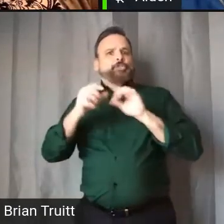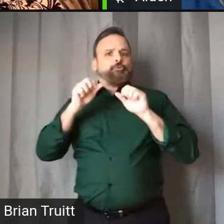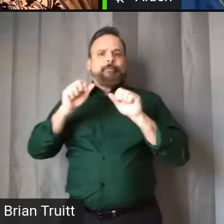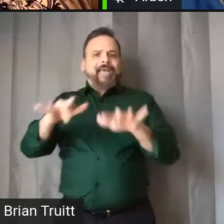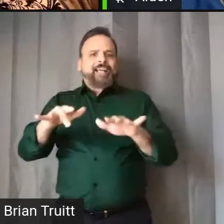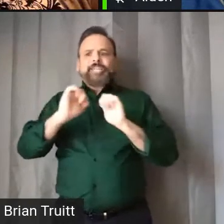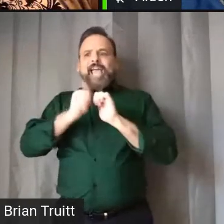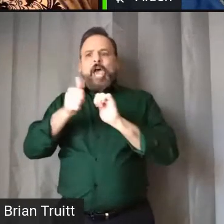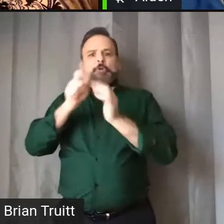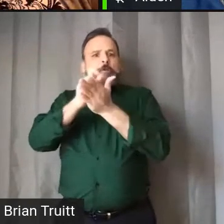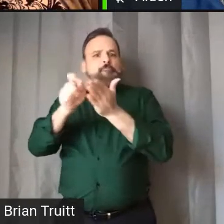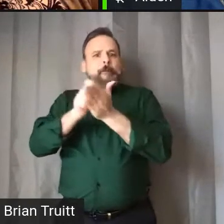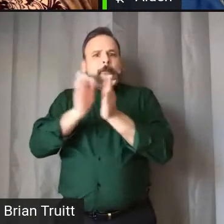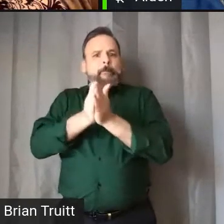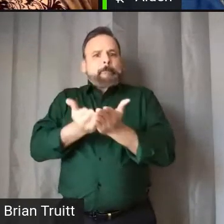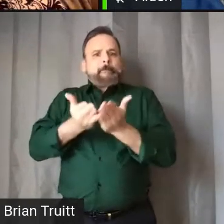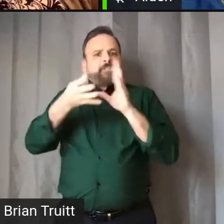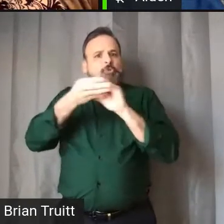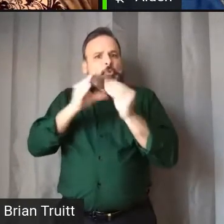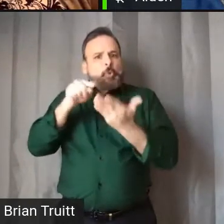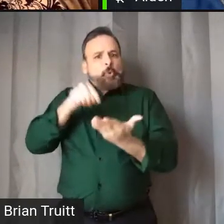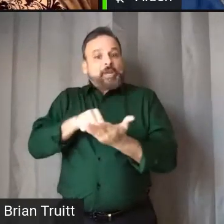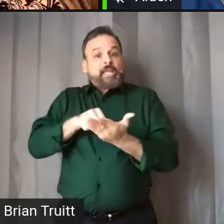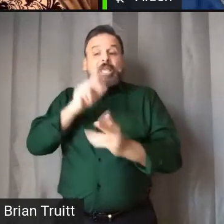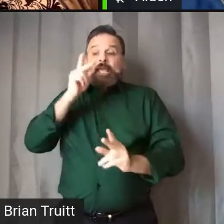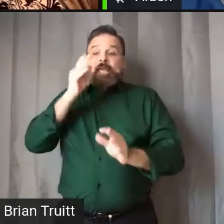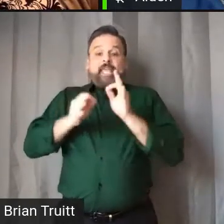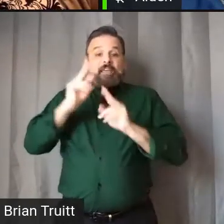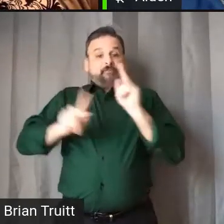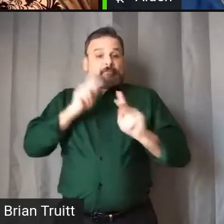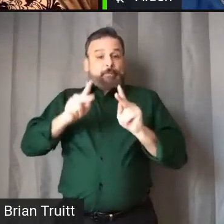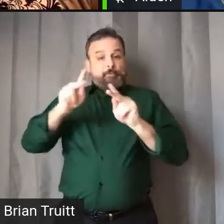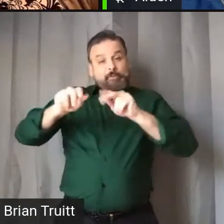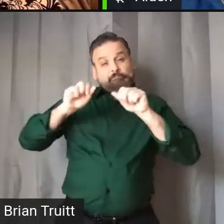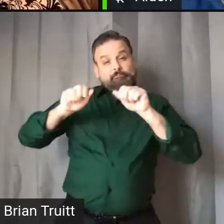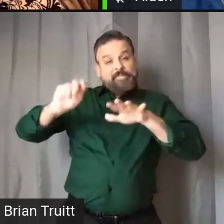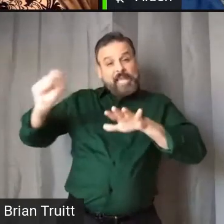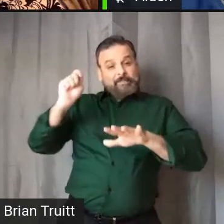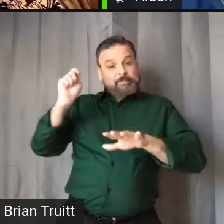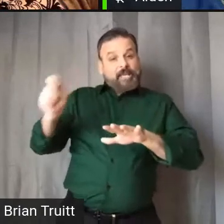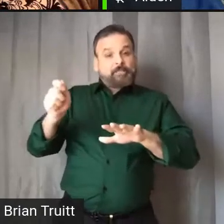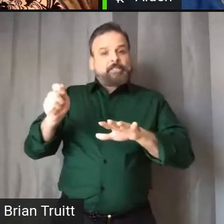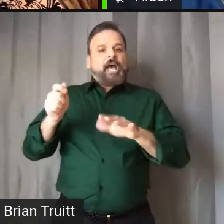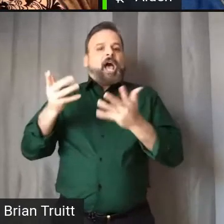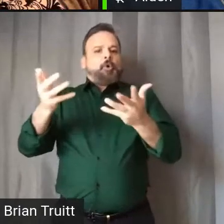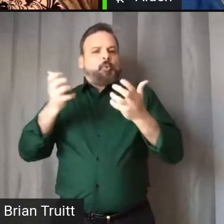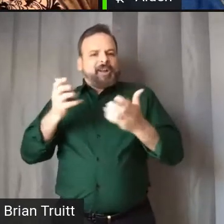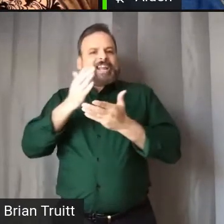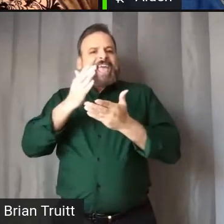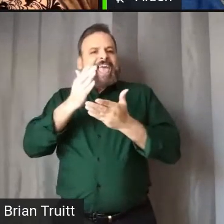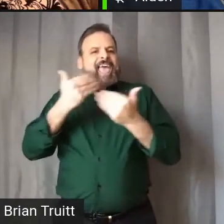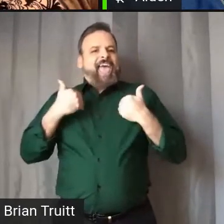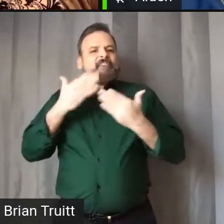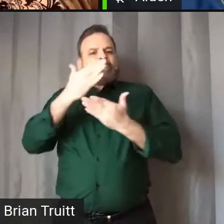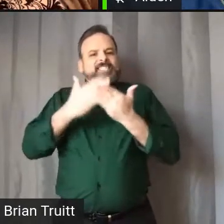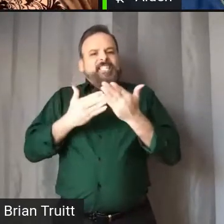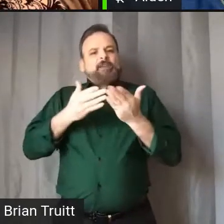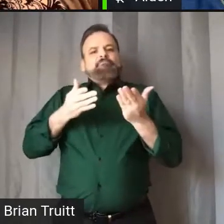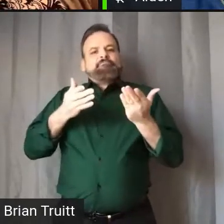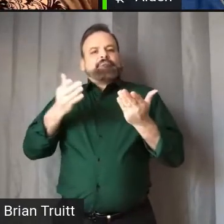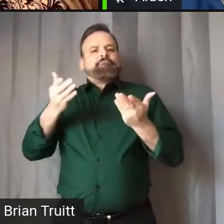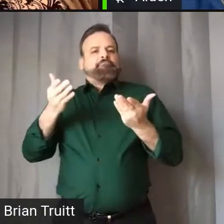page? If people were going to be casting spells, I knew I wanted it to have some component of that metaphorical thinking to it. Like I knew I wanted